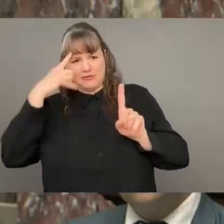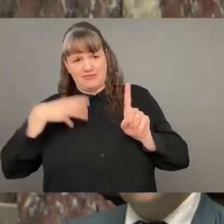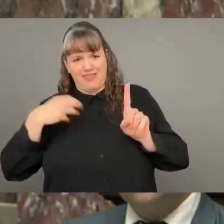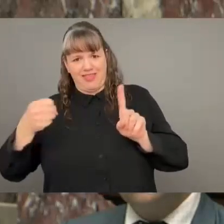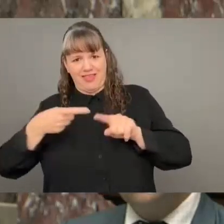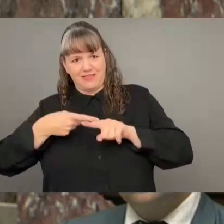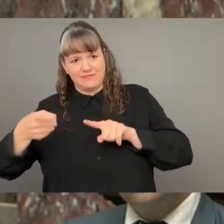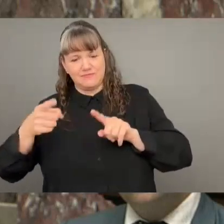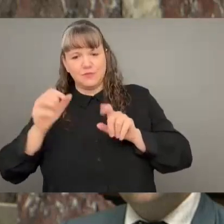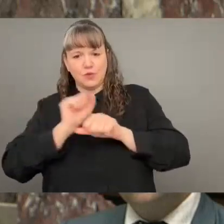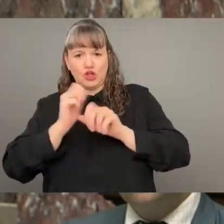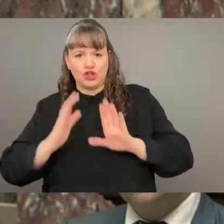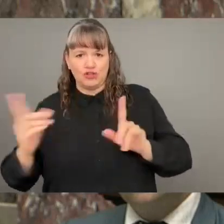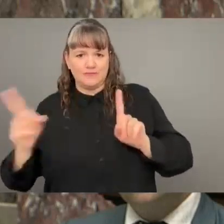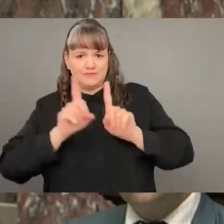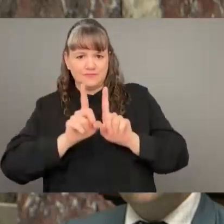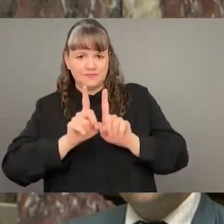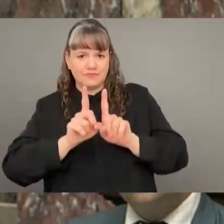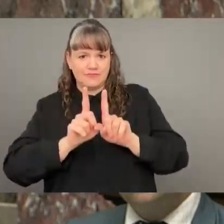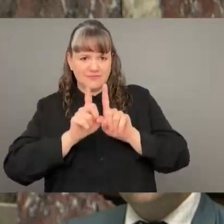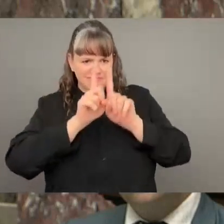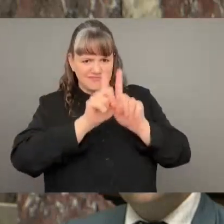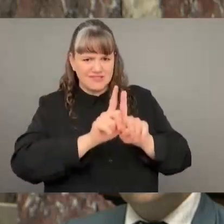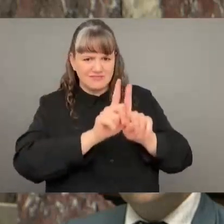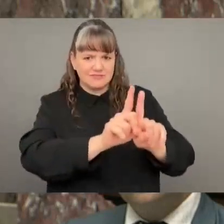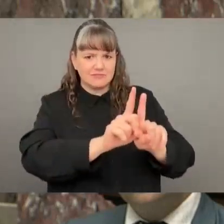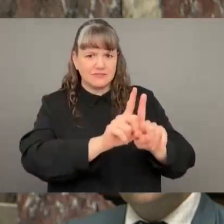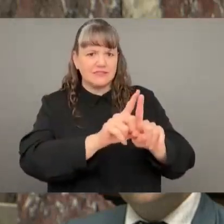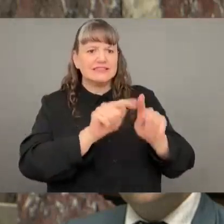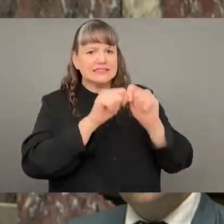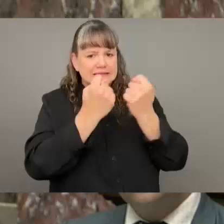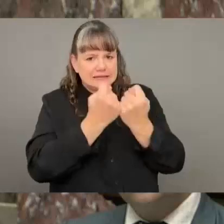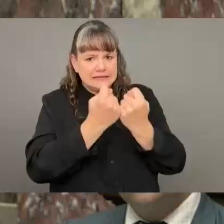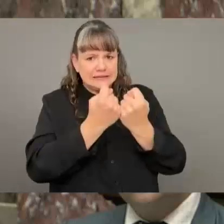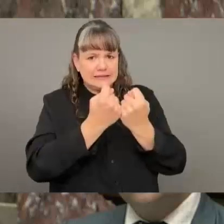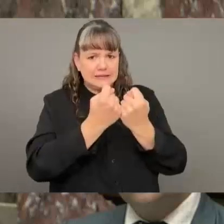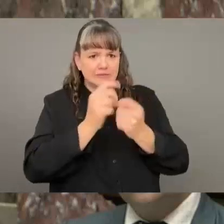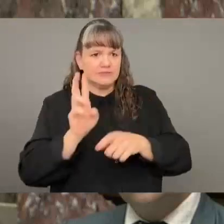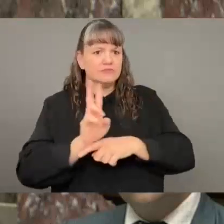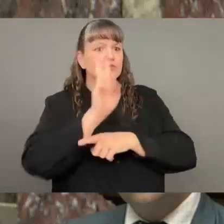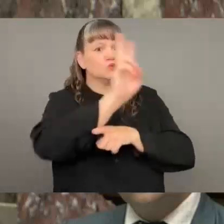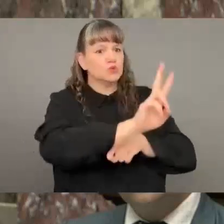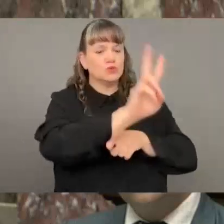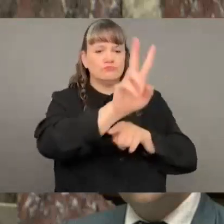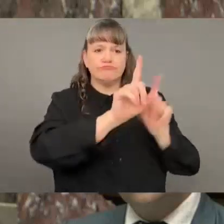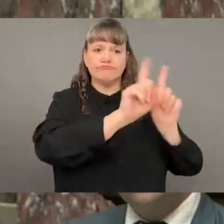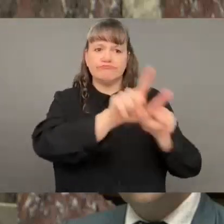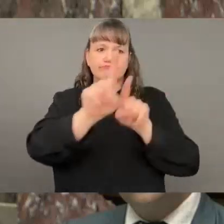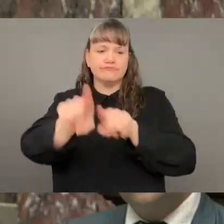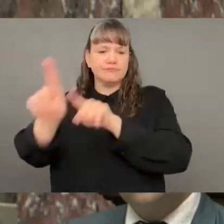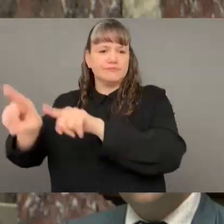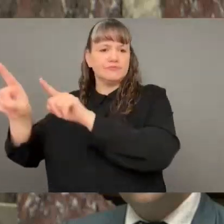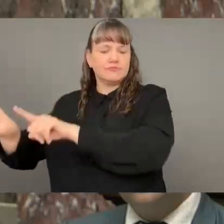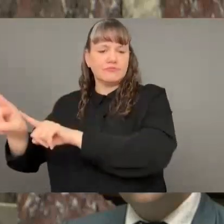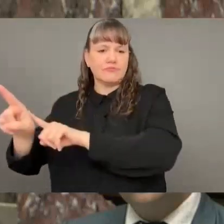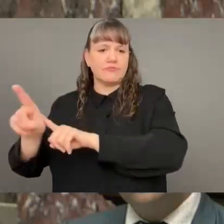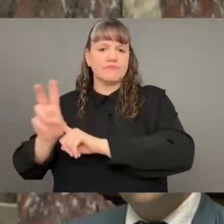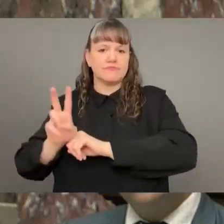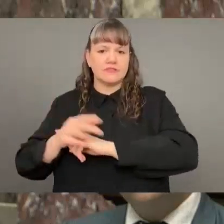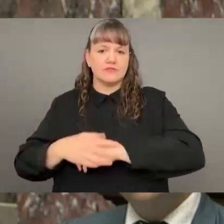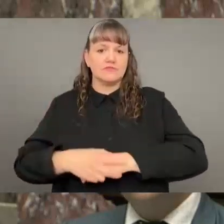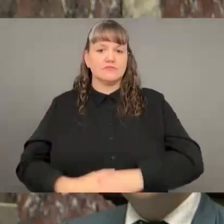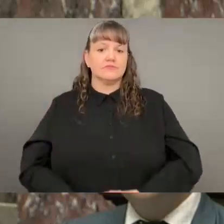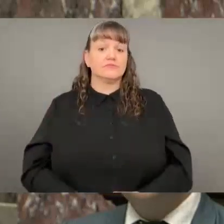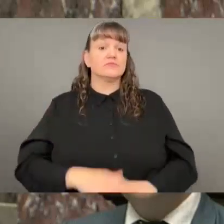address public safety concerns like the one raised by the member opposite. In the first 9 months of 2024,